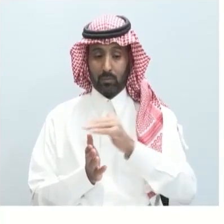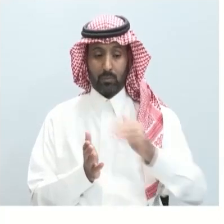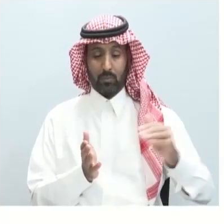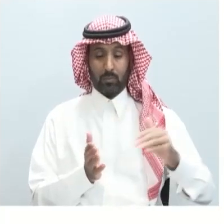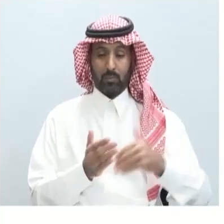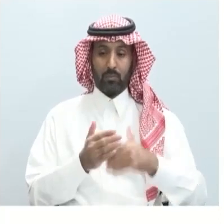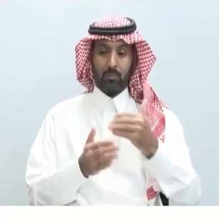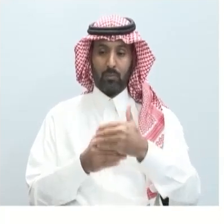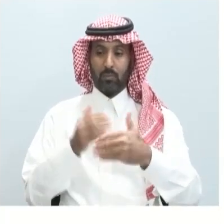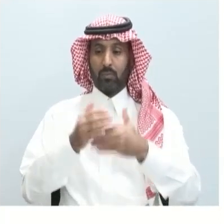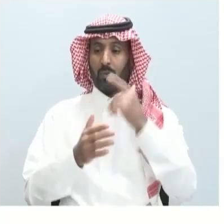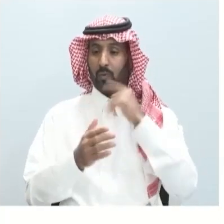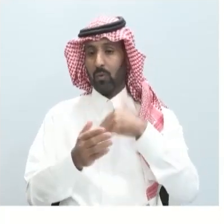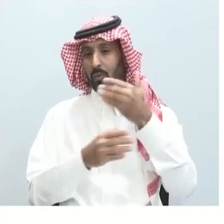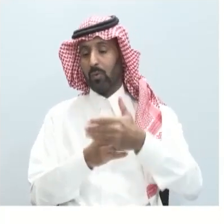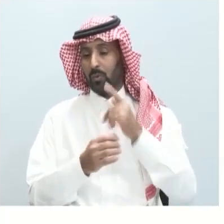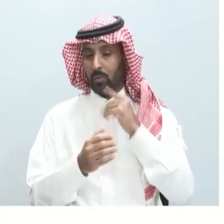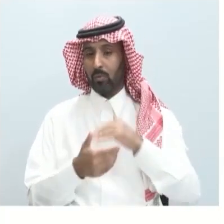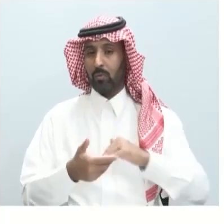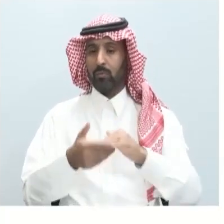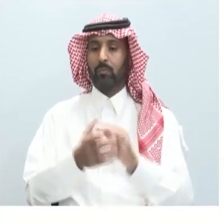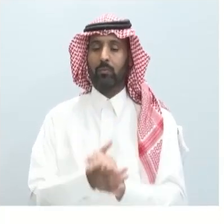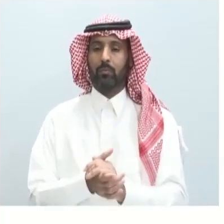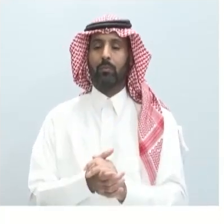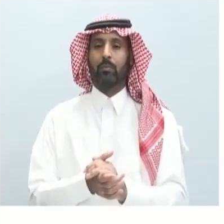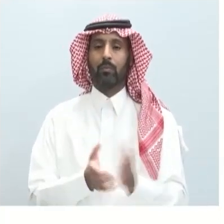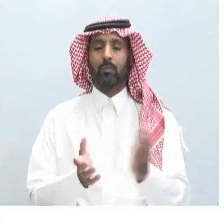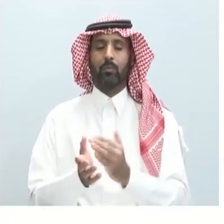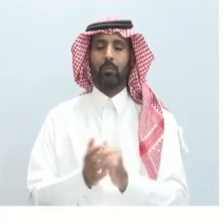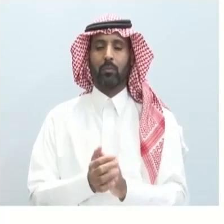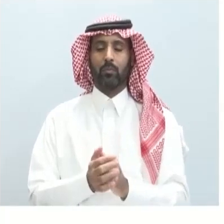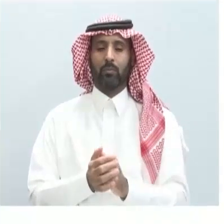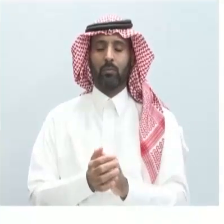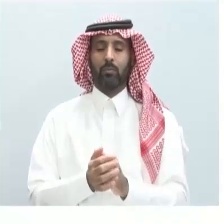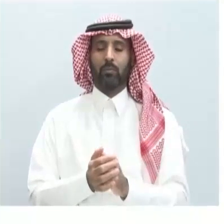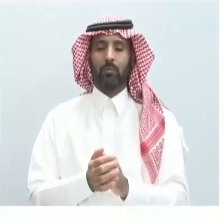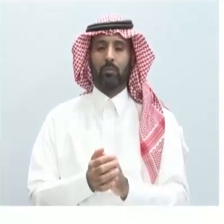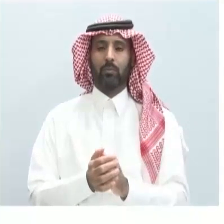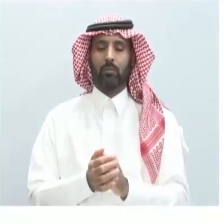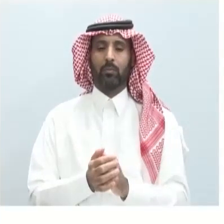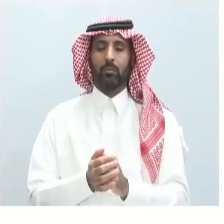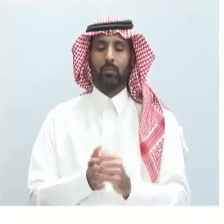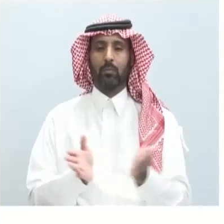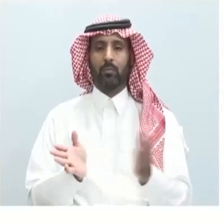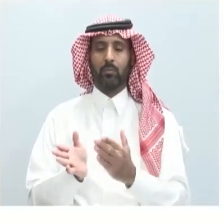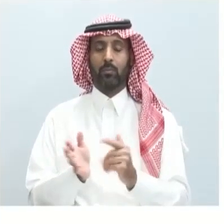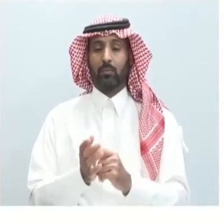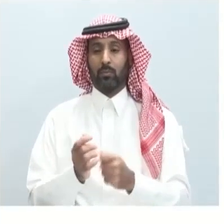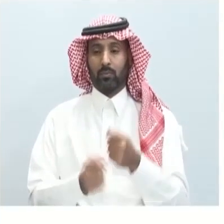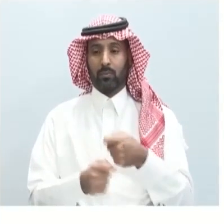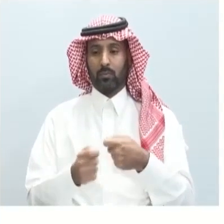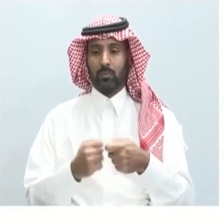are building the future for the children because they have potential. So let's continue with the article here about the